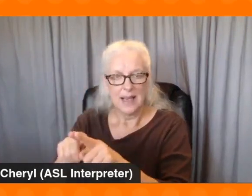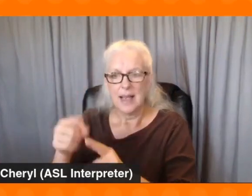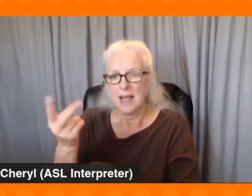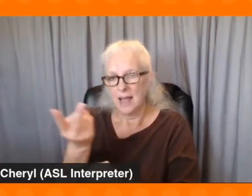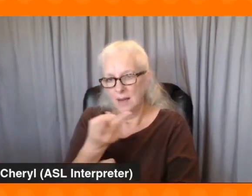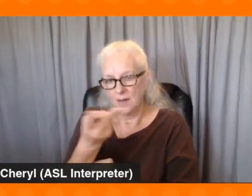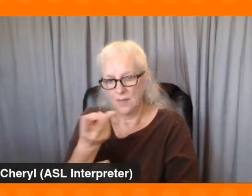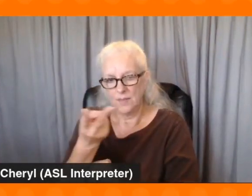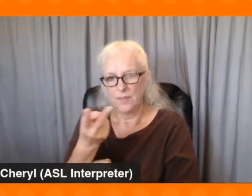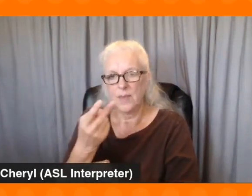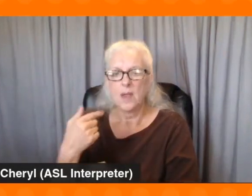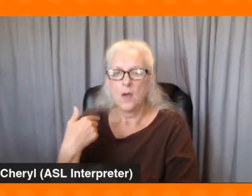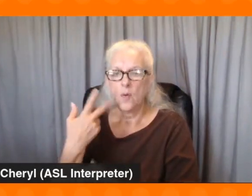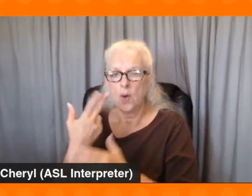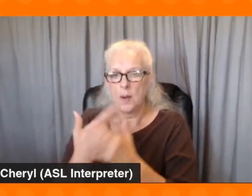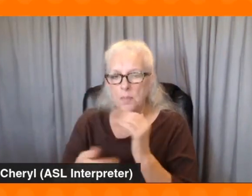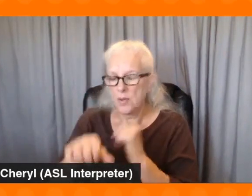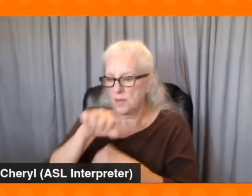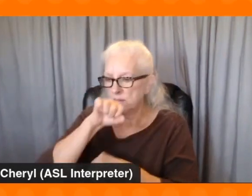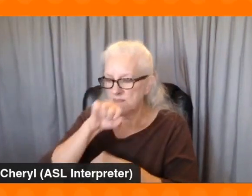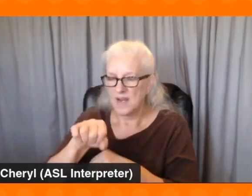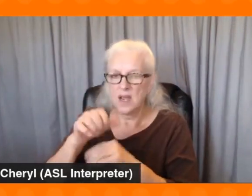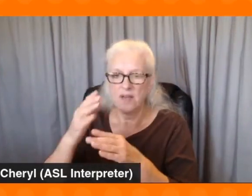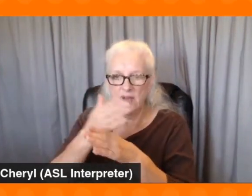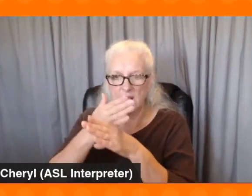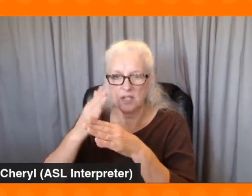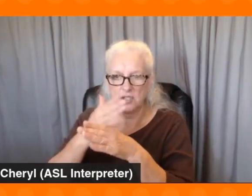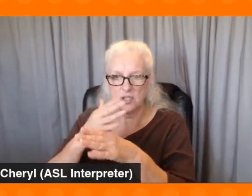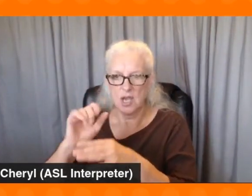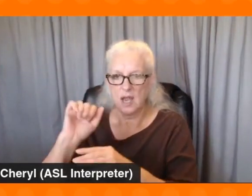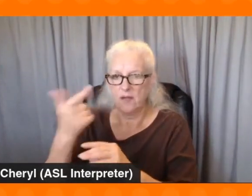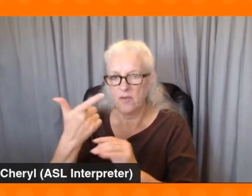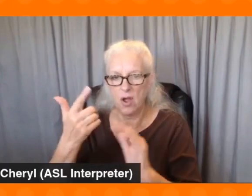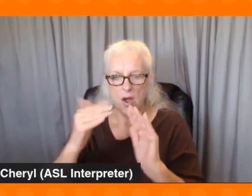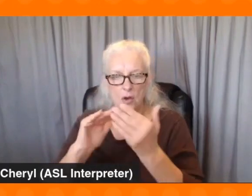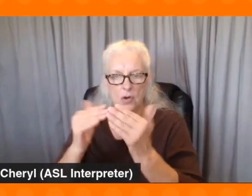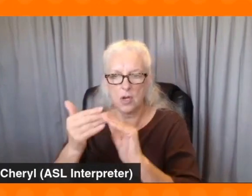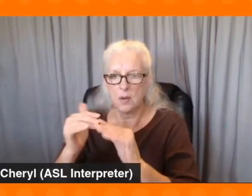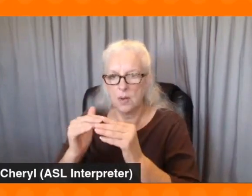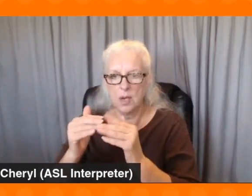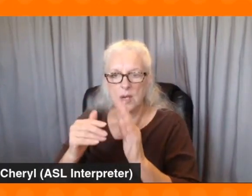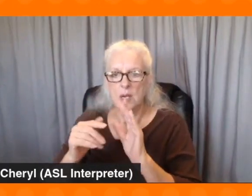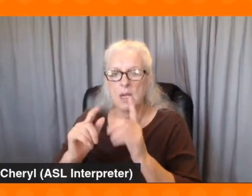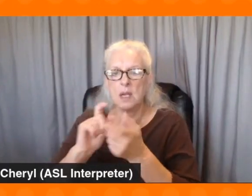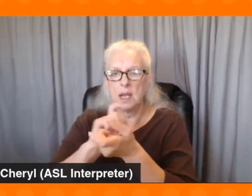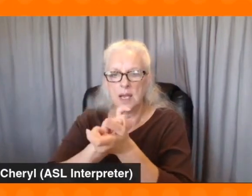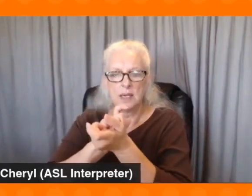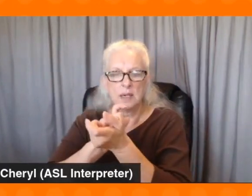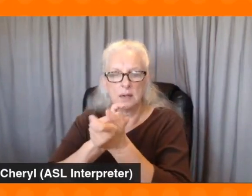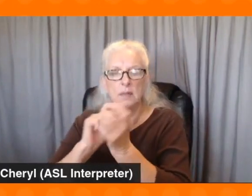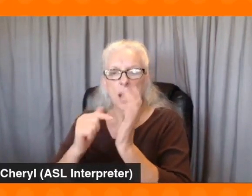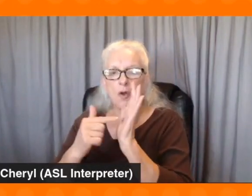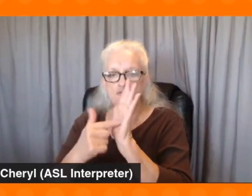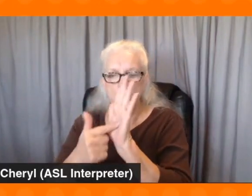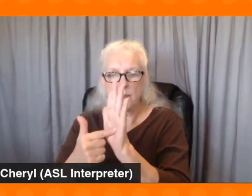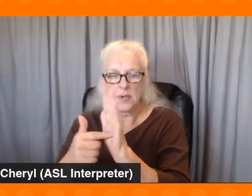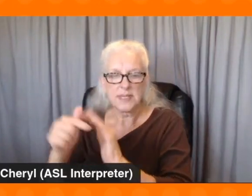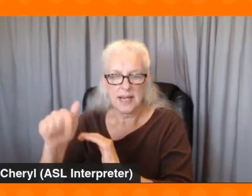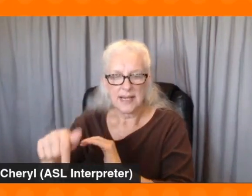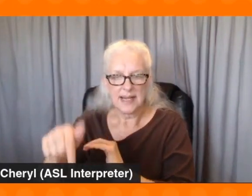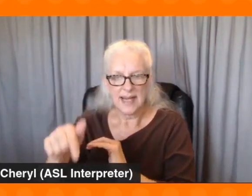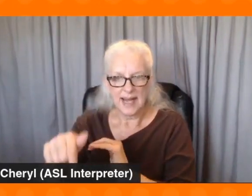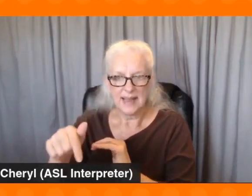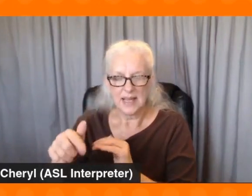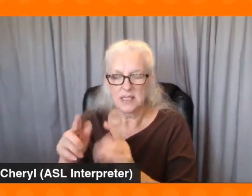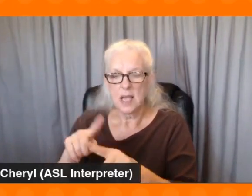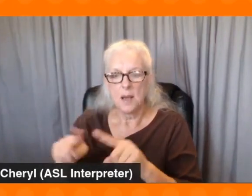have in common is that we're both very passionate about ensuring that all communities are represented in this ever-changing computing space. But broadening